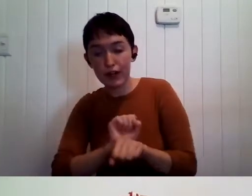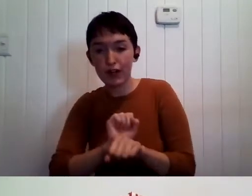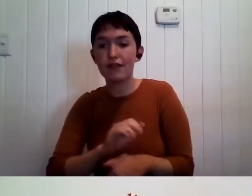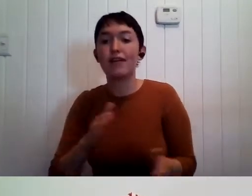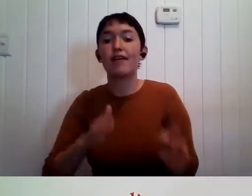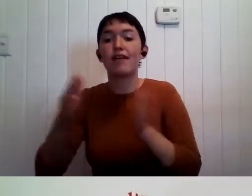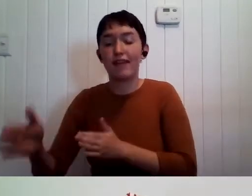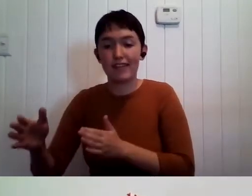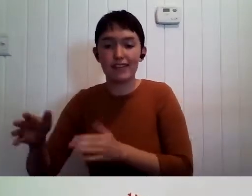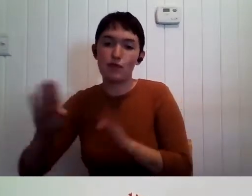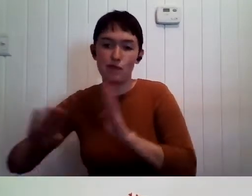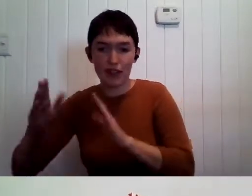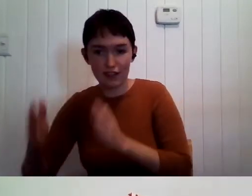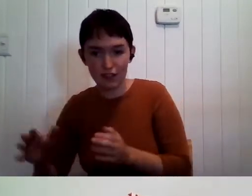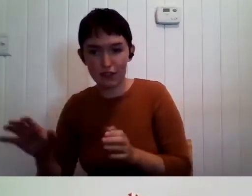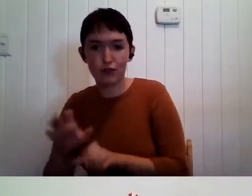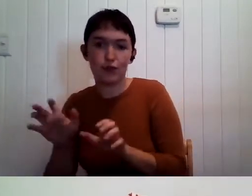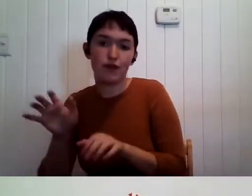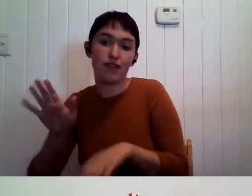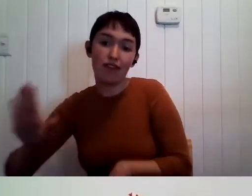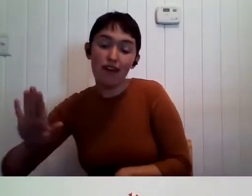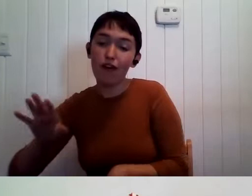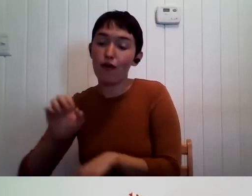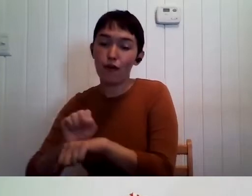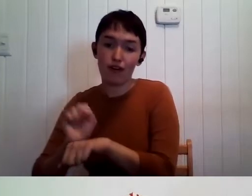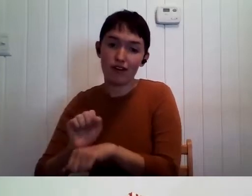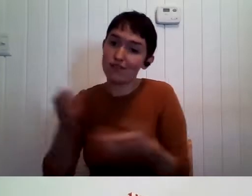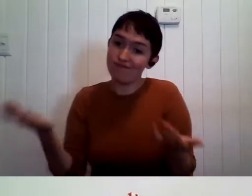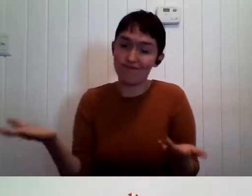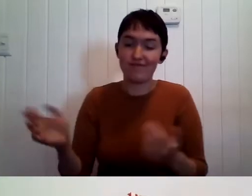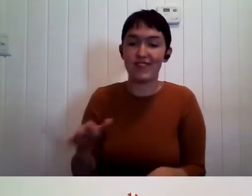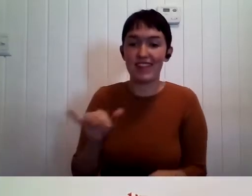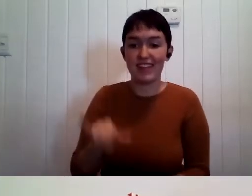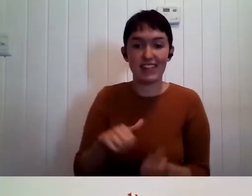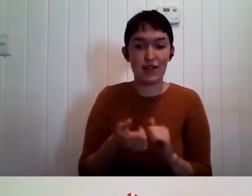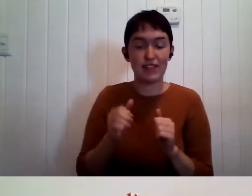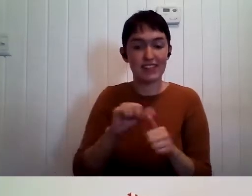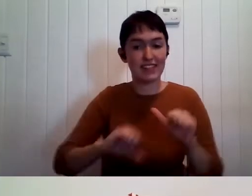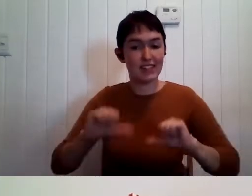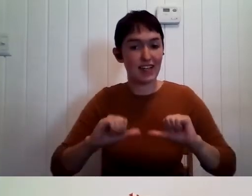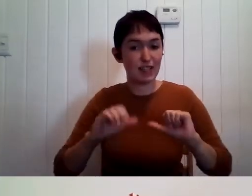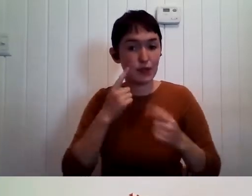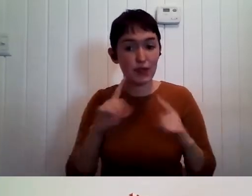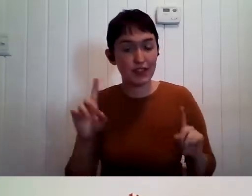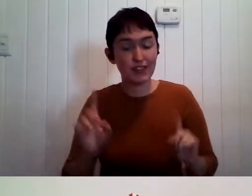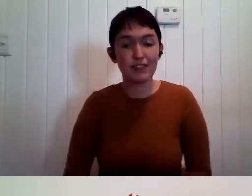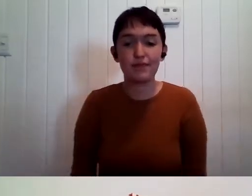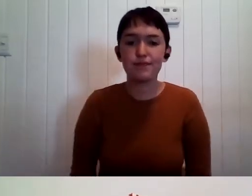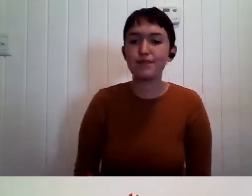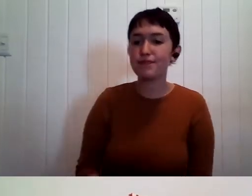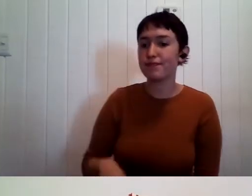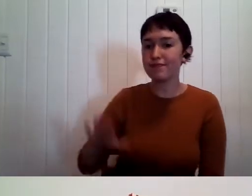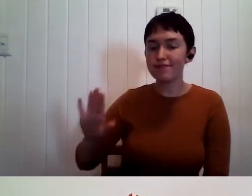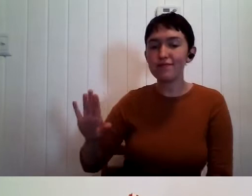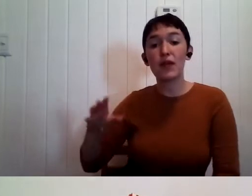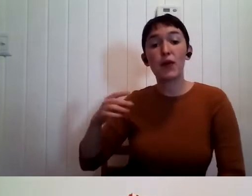interconnected. And yeah, that's how science works. The question, we got another question. This is, we're an elementary school